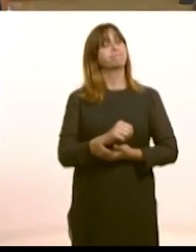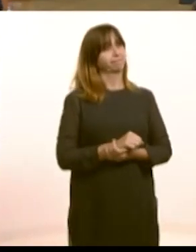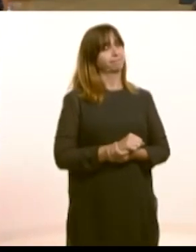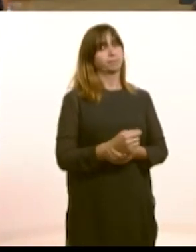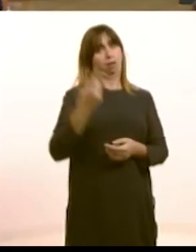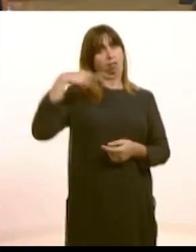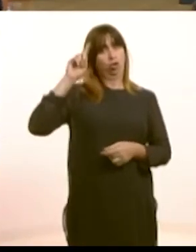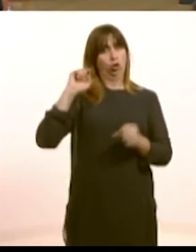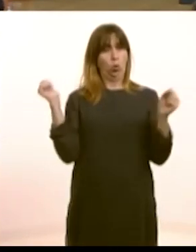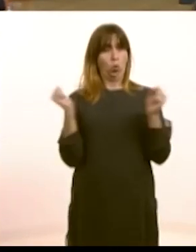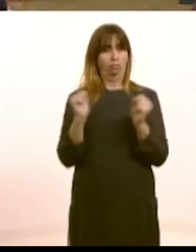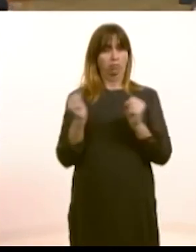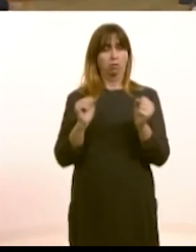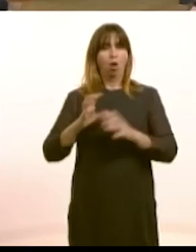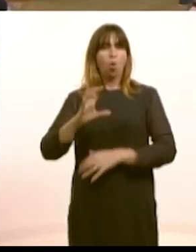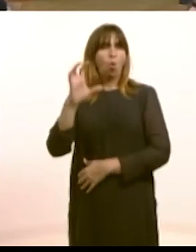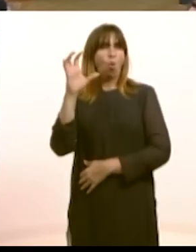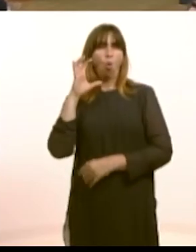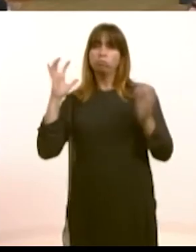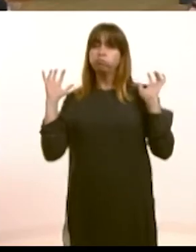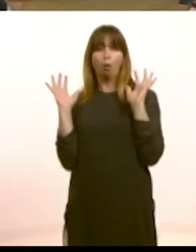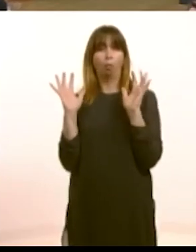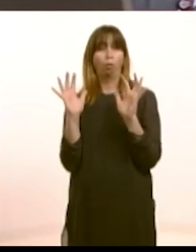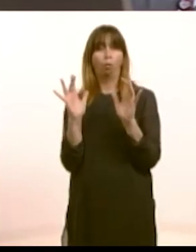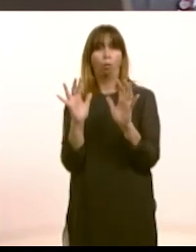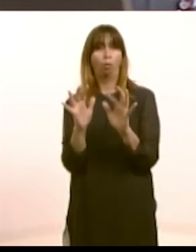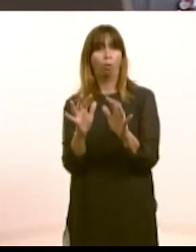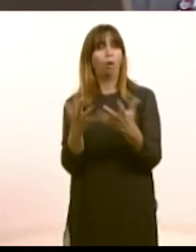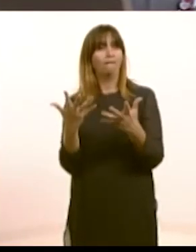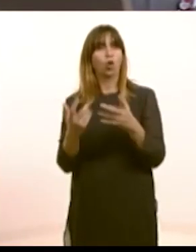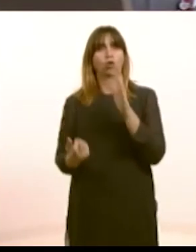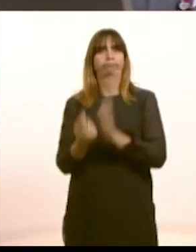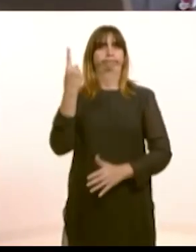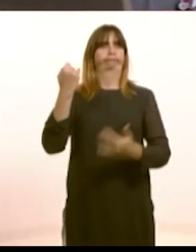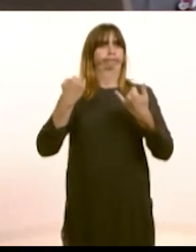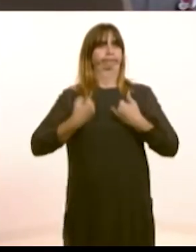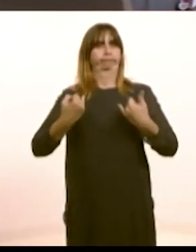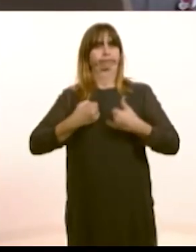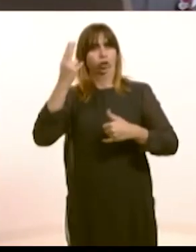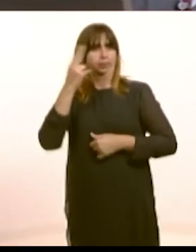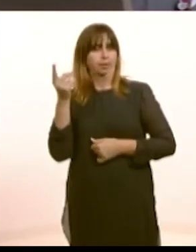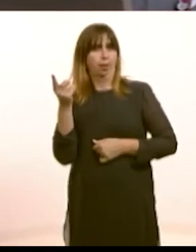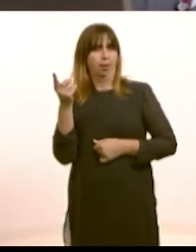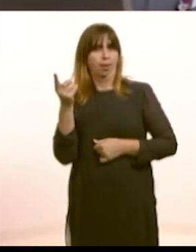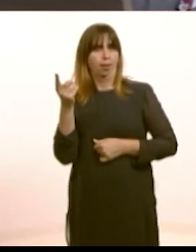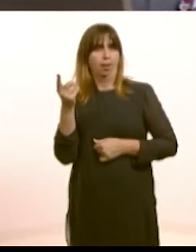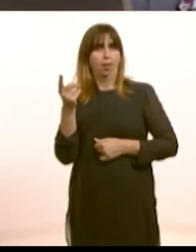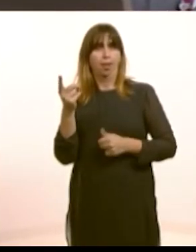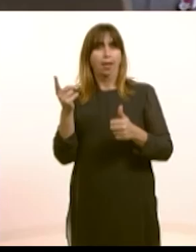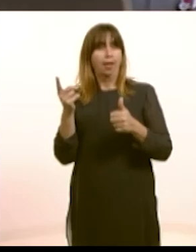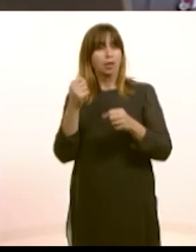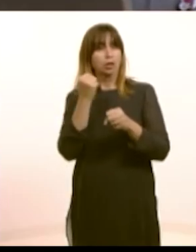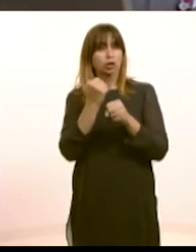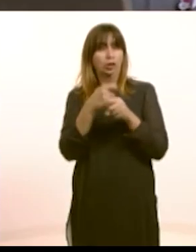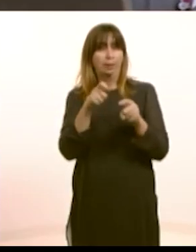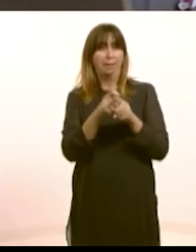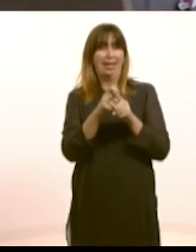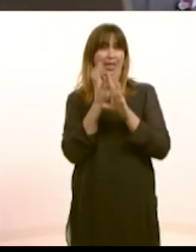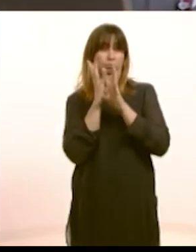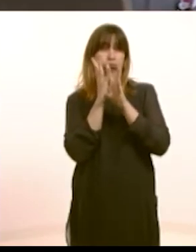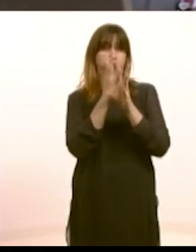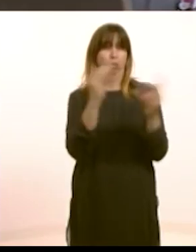saw unprecedented levels of demand on unscheduled care. People struggling to access to a GP over